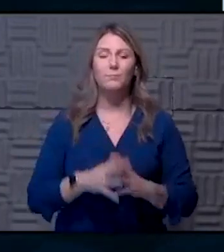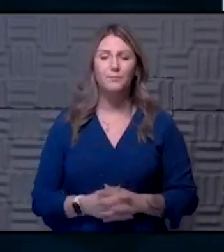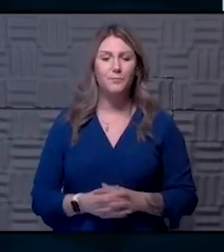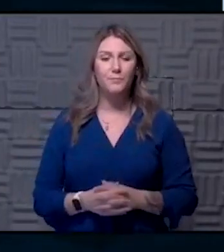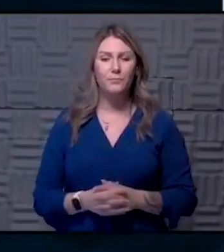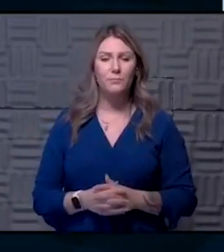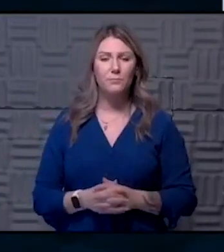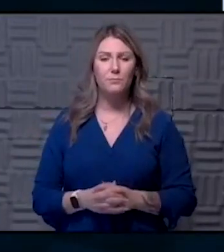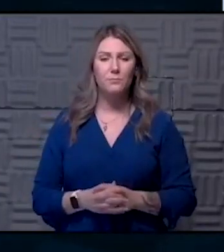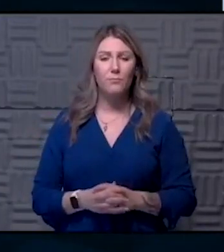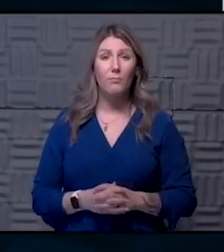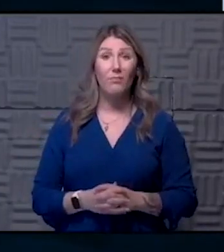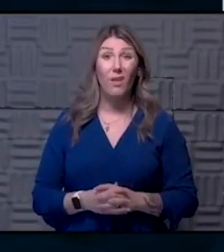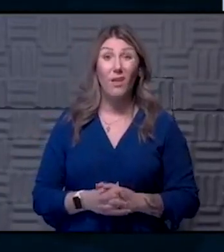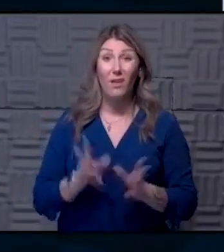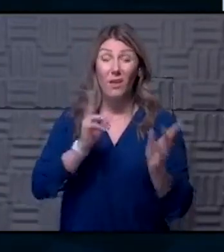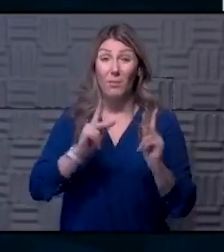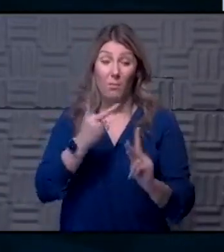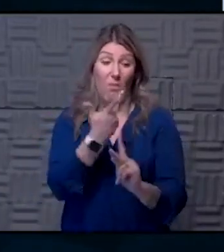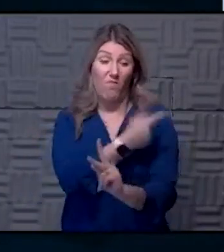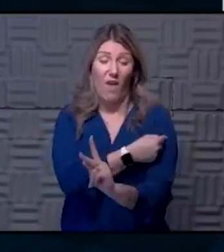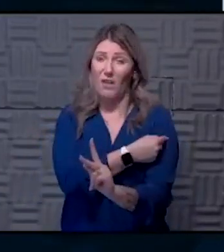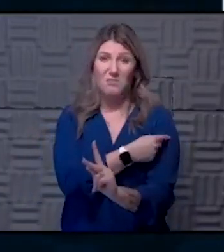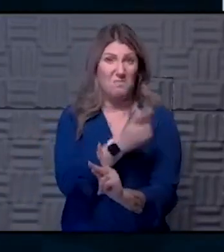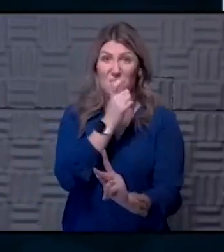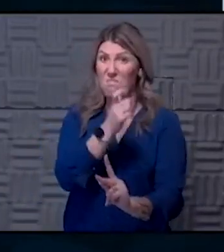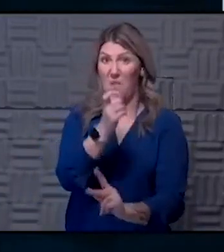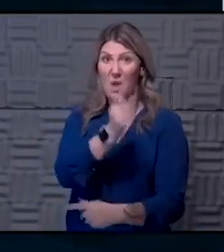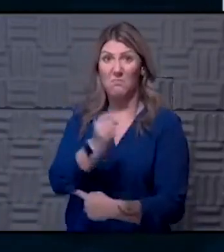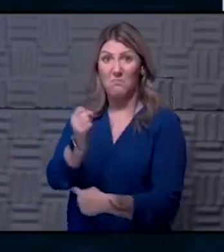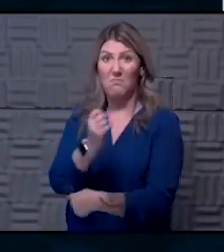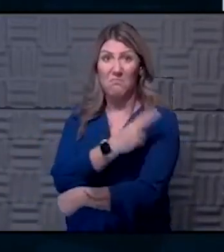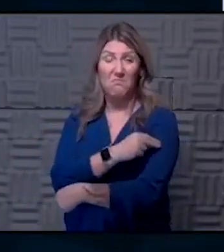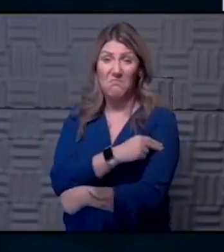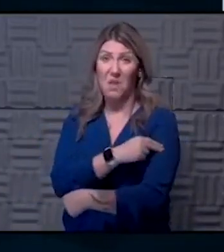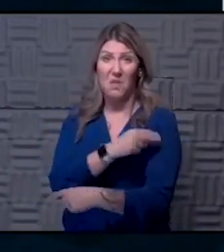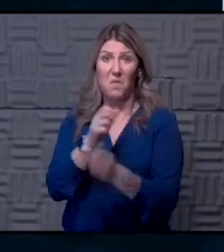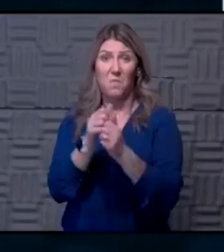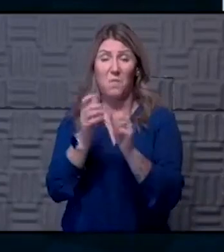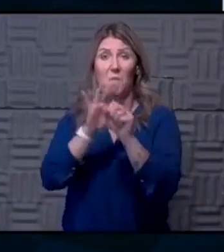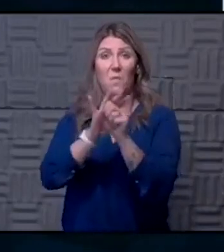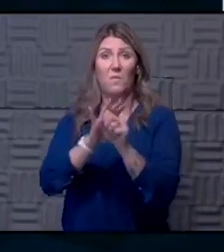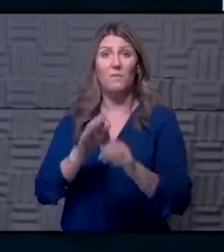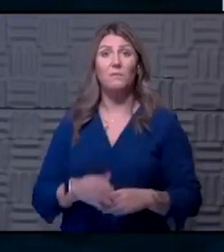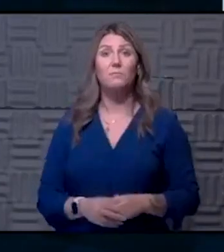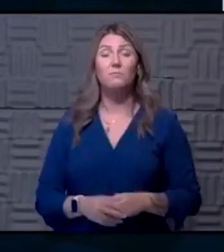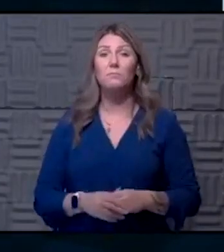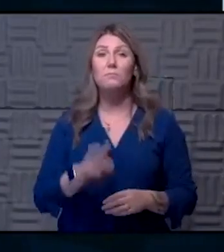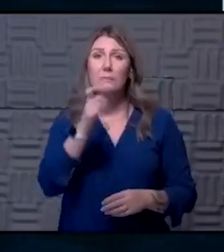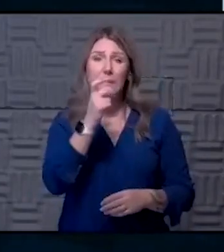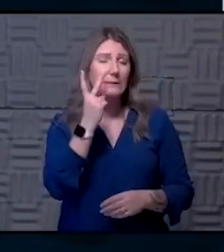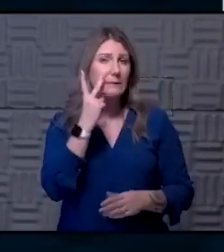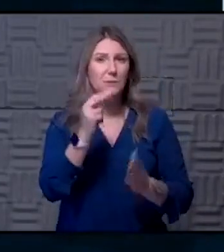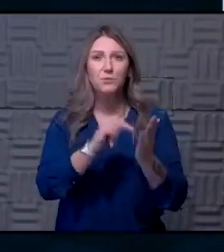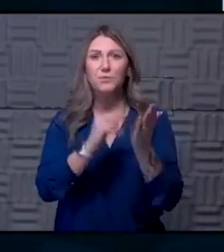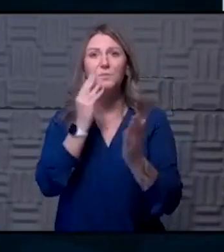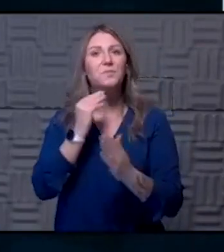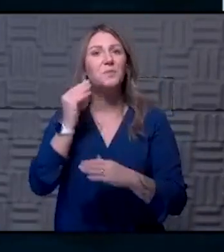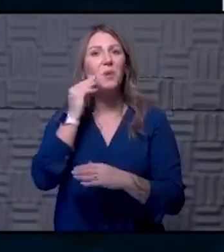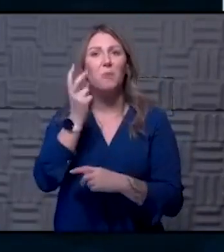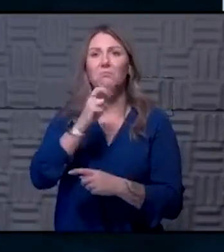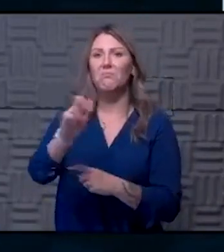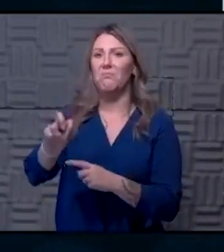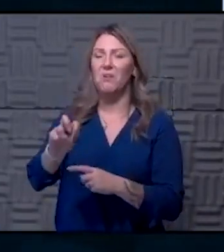we've had no one who's been vaccinated who has come in infected, and we're not seeing nursing home transfers